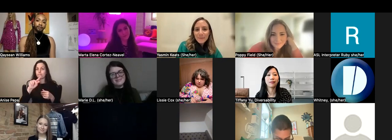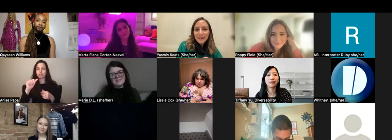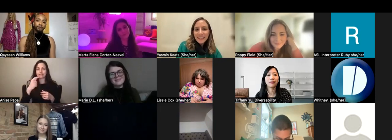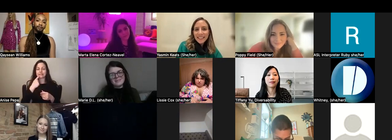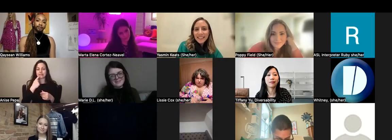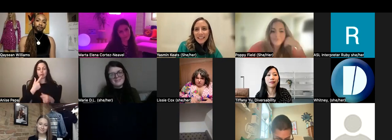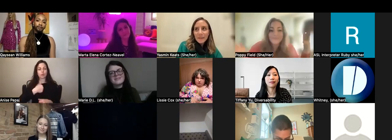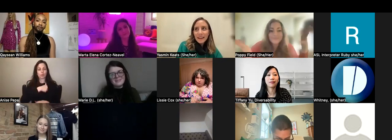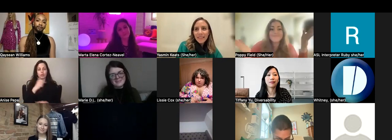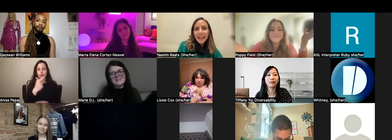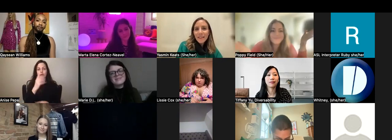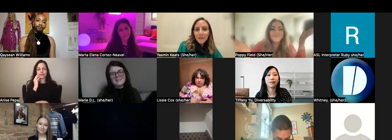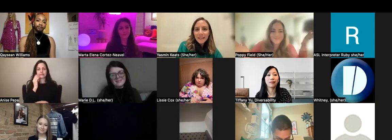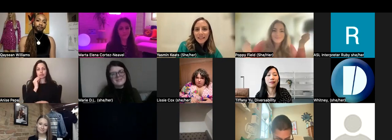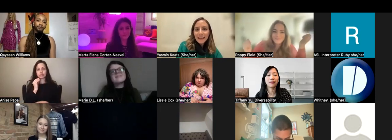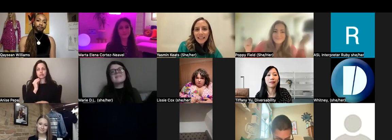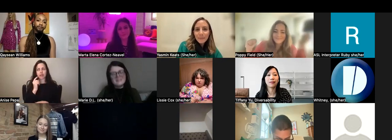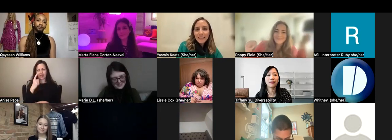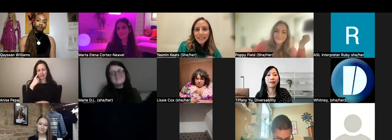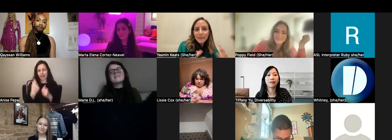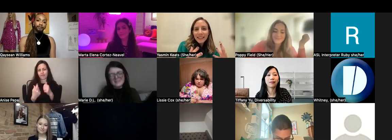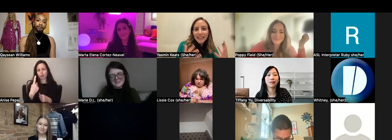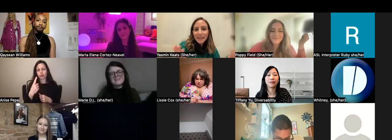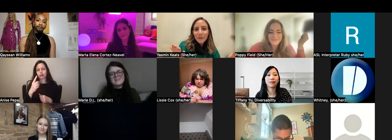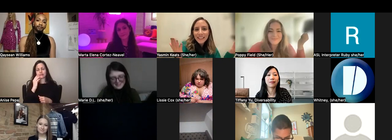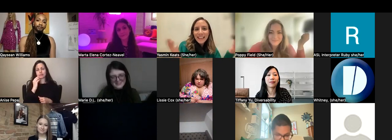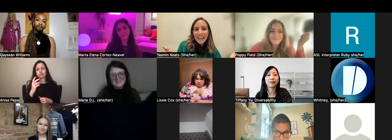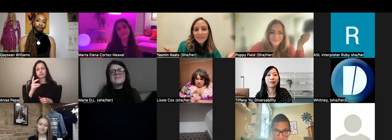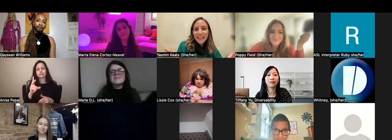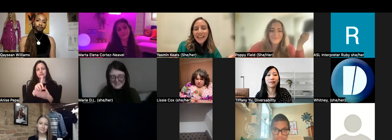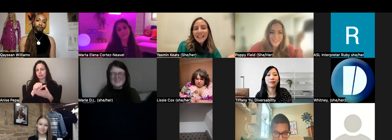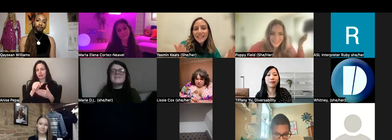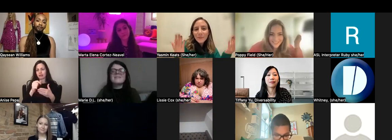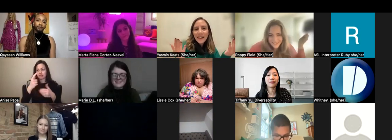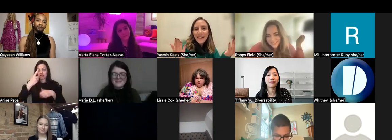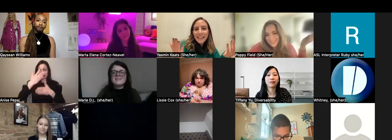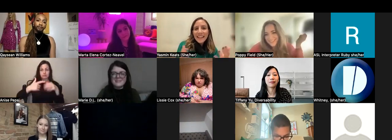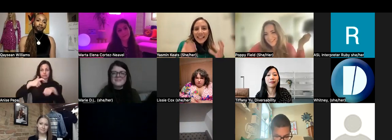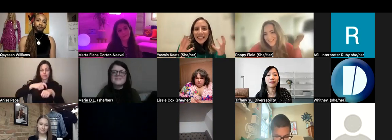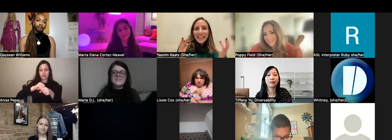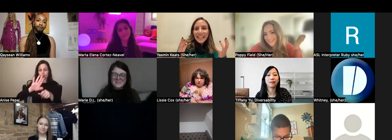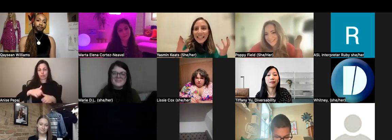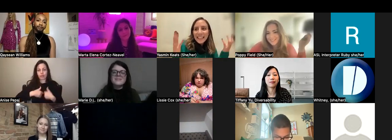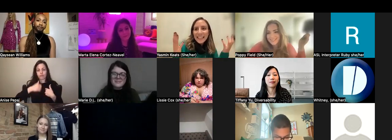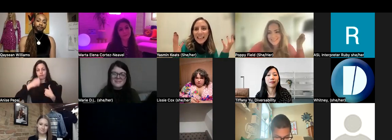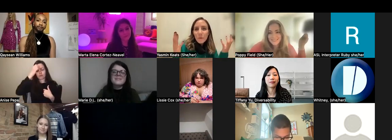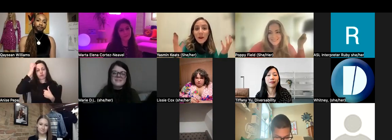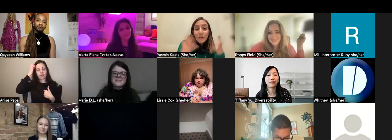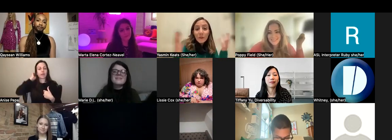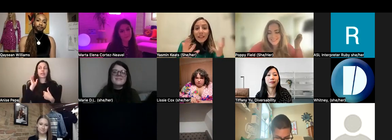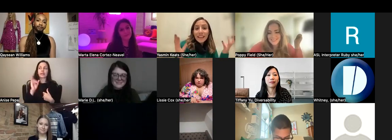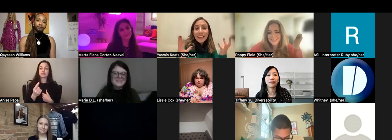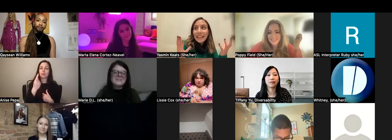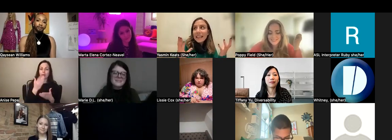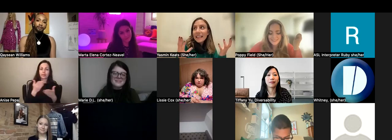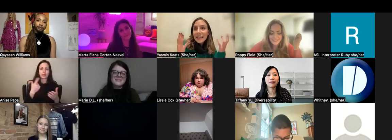going to experience, I mean, I think everyone is going to experience disability at some point in their life. It's the one thing that we're